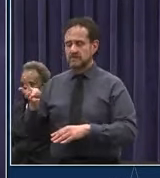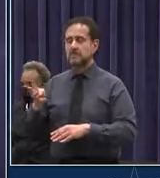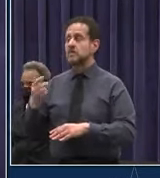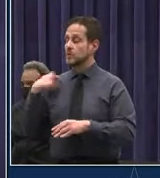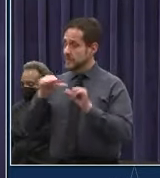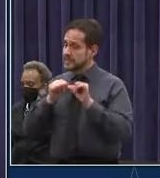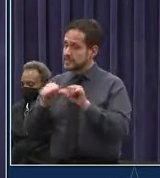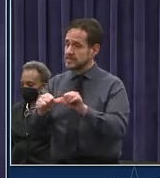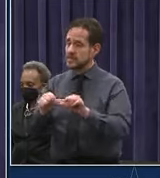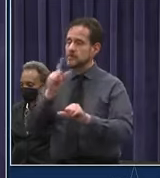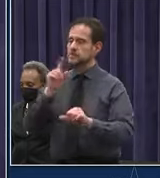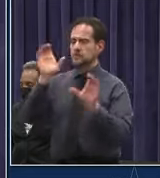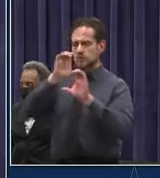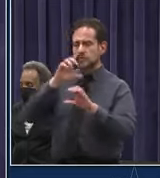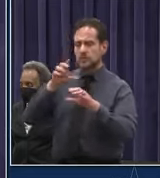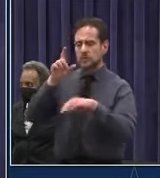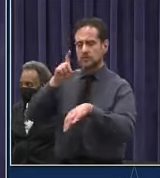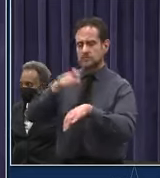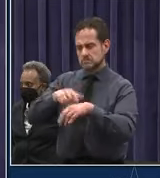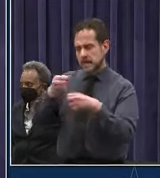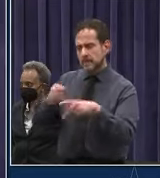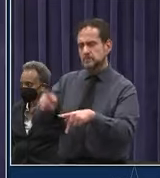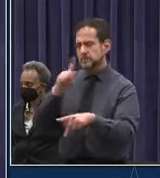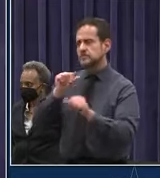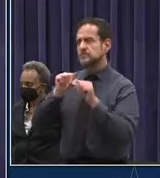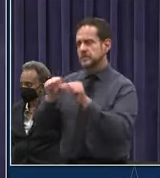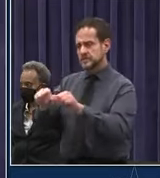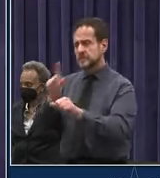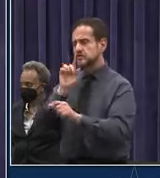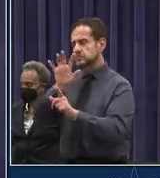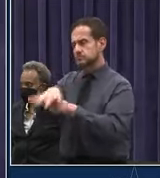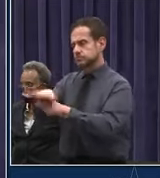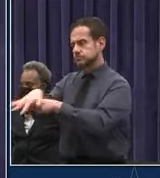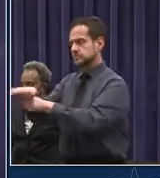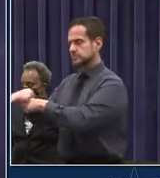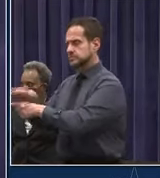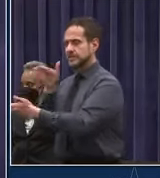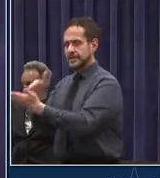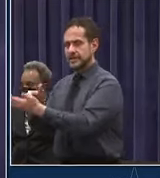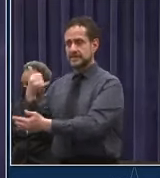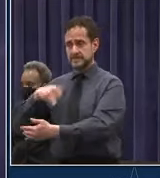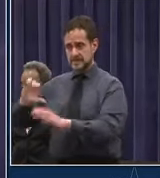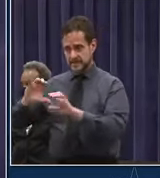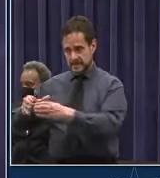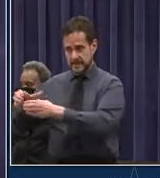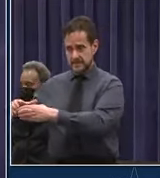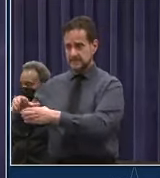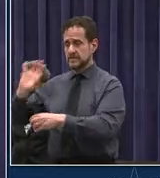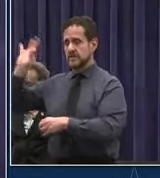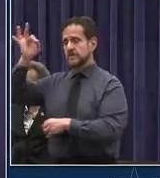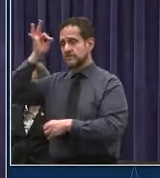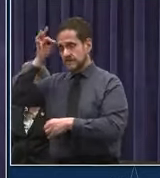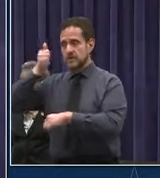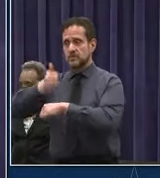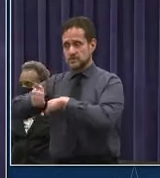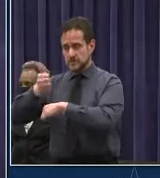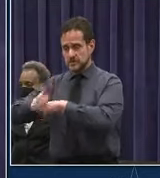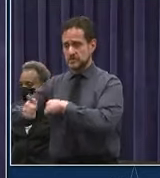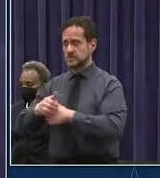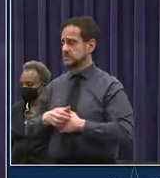These gangs have, again, for decades, had a grip on these communities through threat, intimidation, and